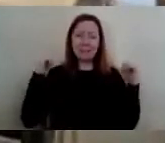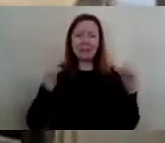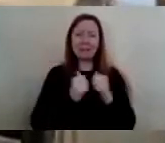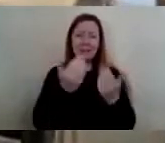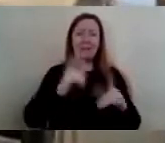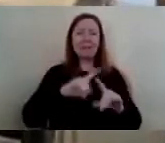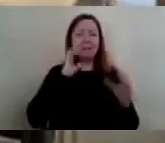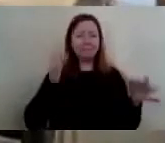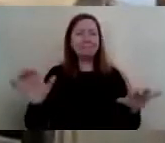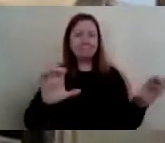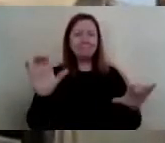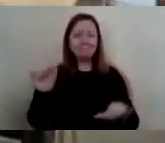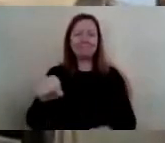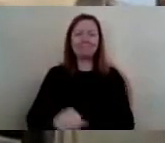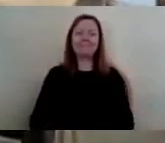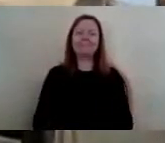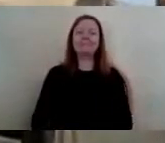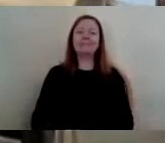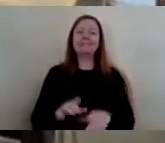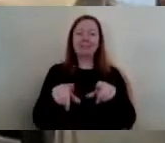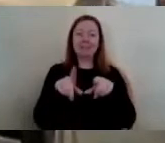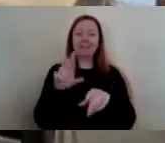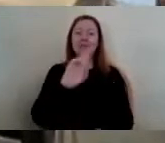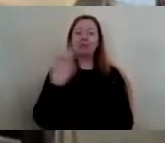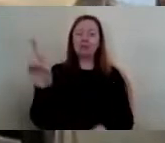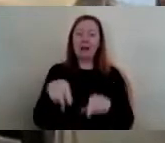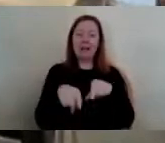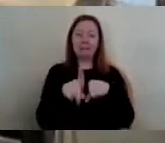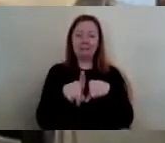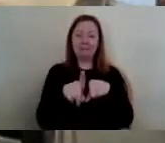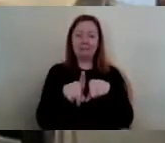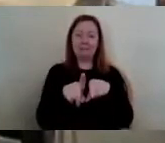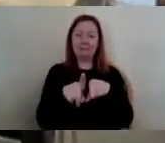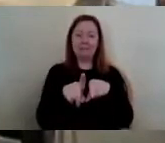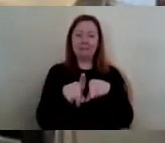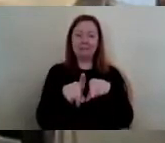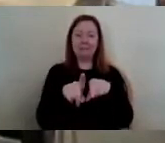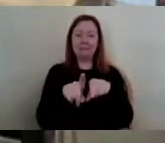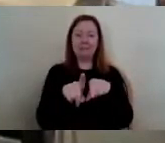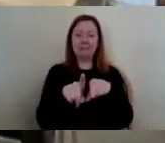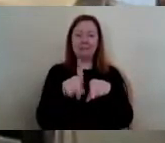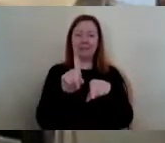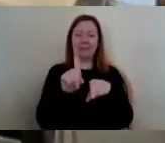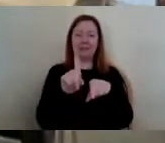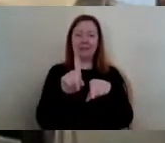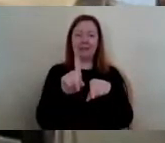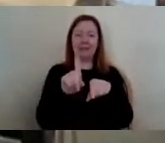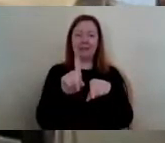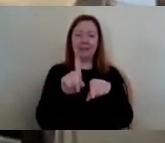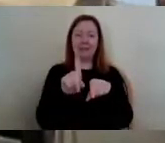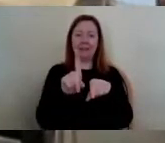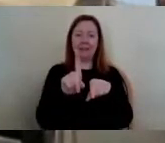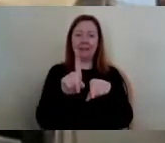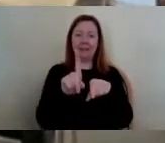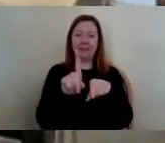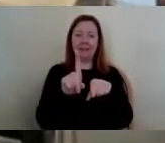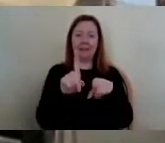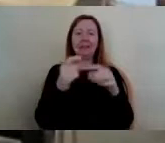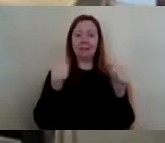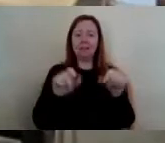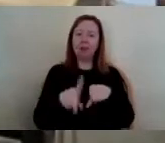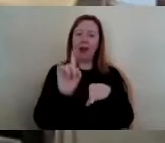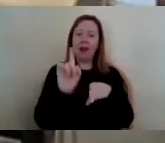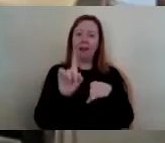do. Let's put the right leg straight out in front of you. Put that toe up towards the ceiling. Shoulders are back. Now I'm going to lift my toe like I'm going to try to drive it up